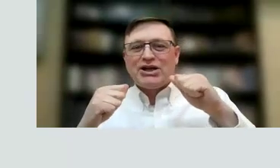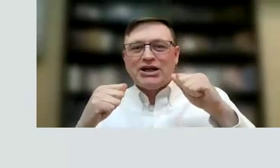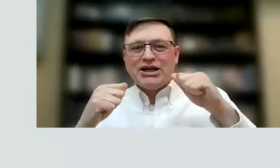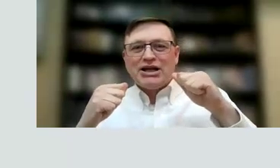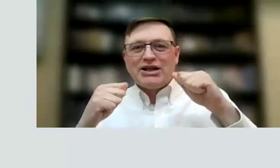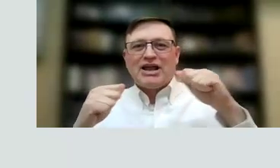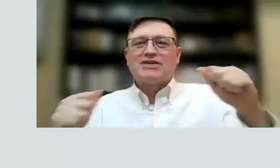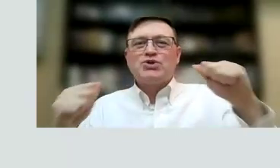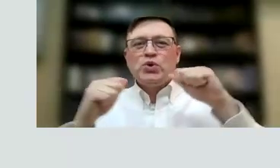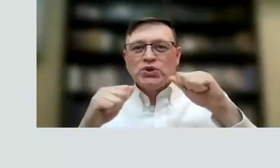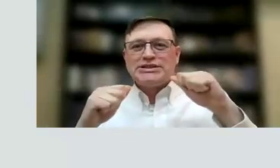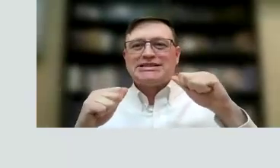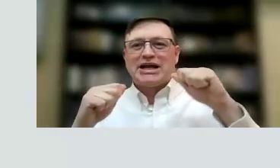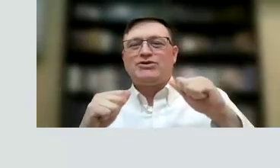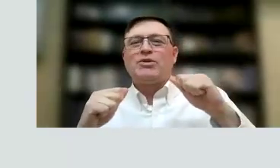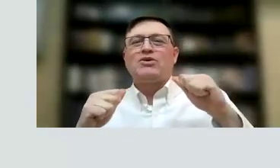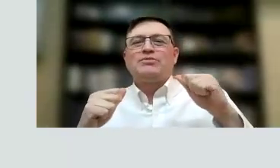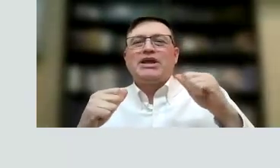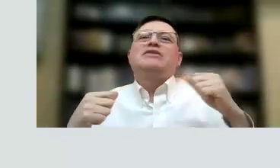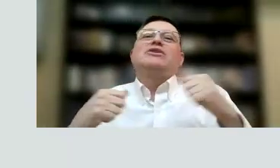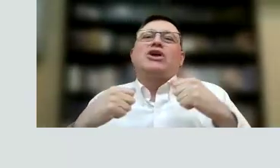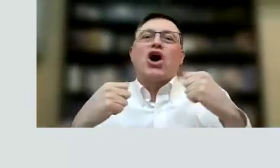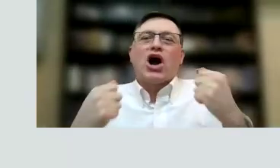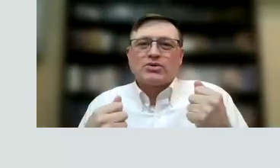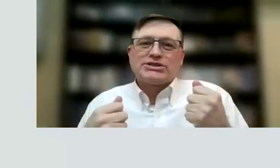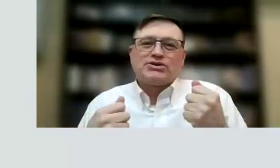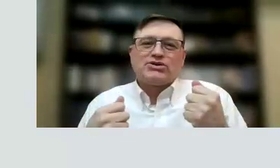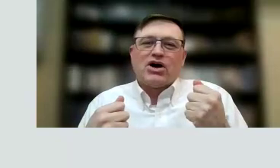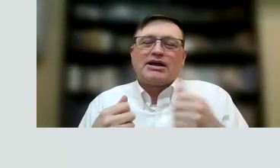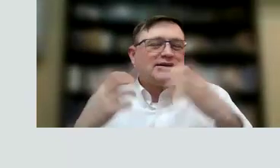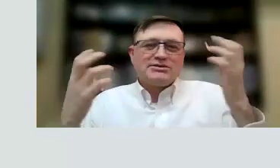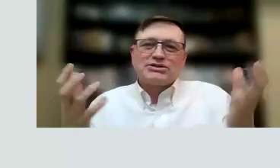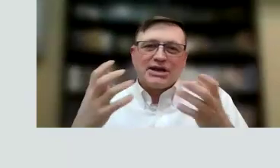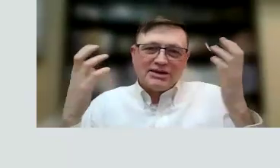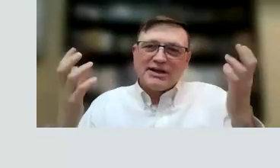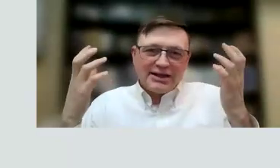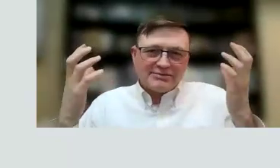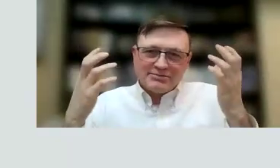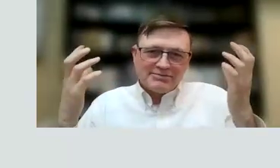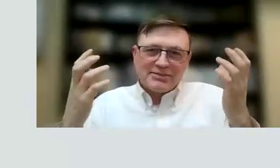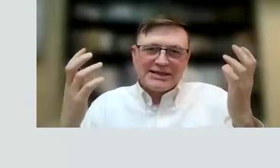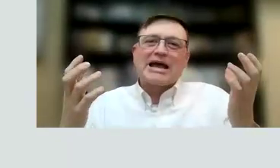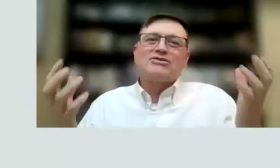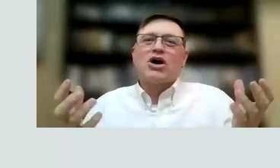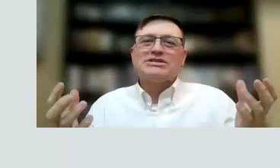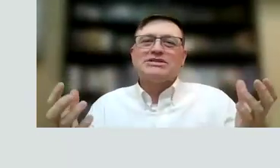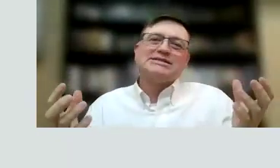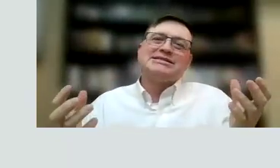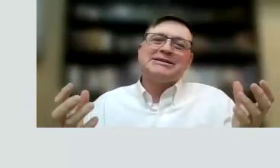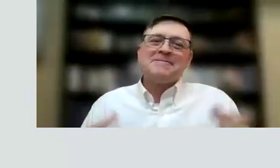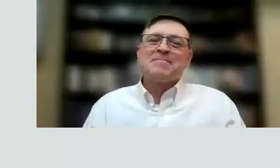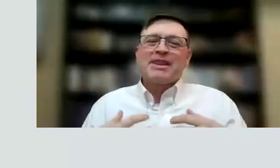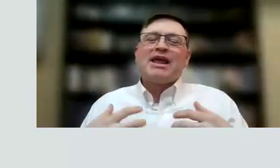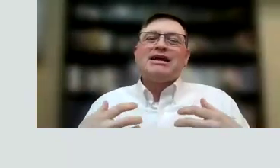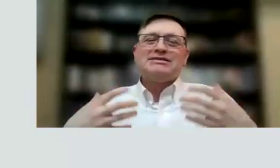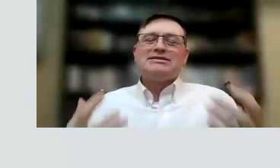yet, they have tools inside of your mouth, making it very awkward to talk. Just kind of like lack of common